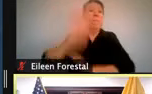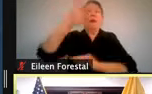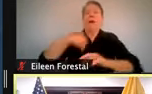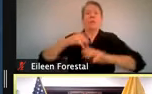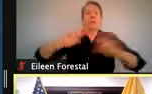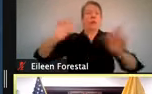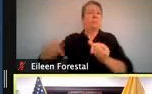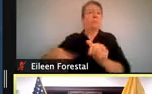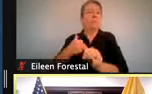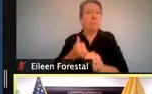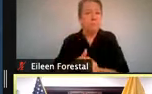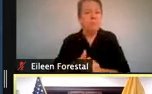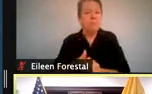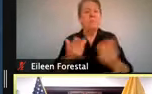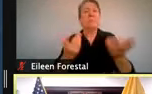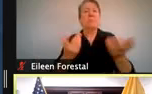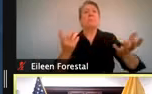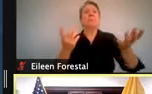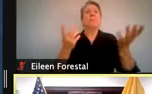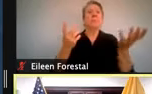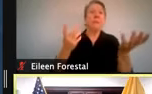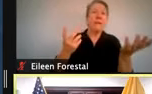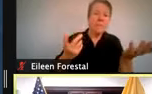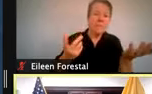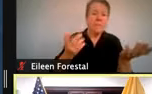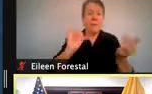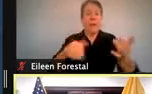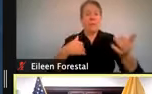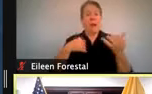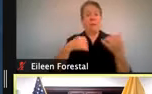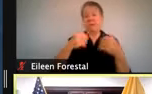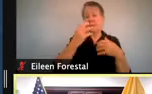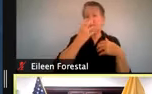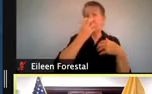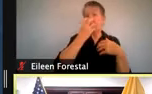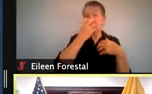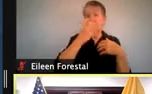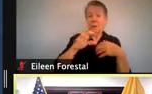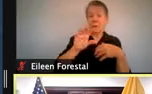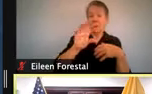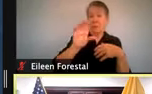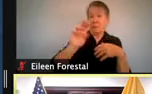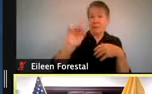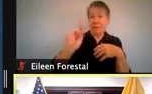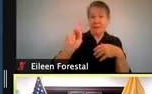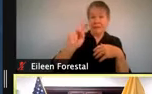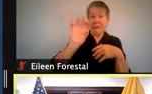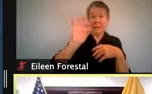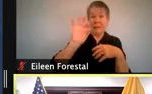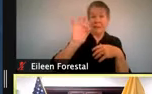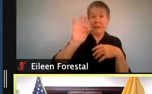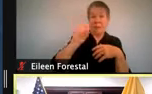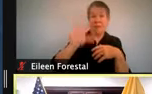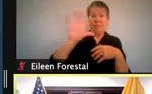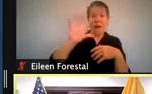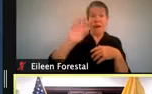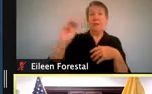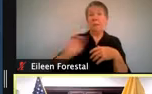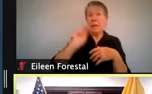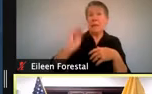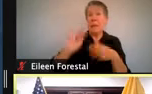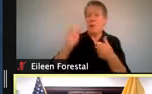5.9 million. And today we have already an inventory of roughly 5.7 million, and